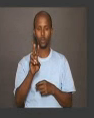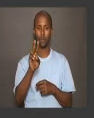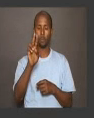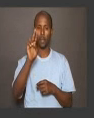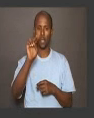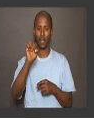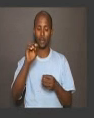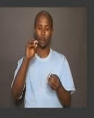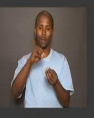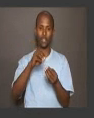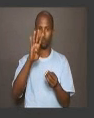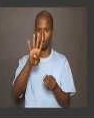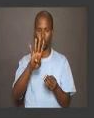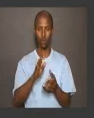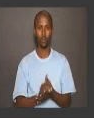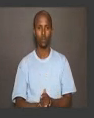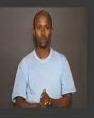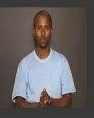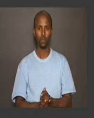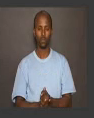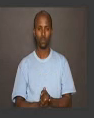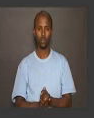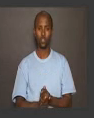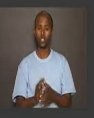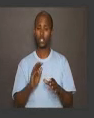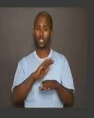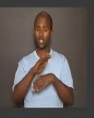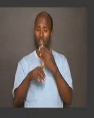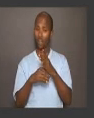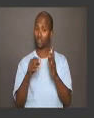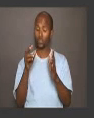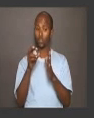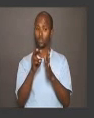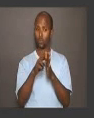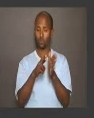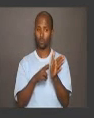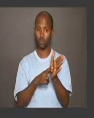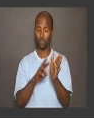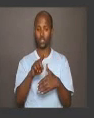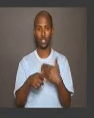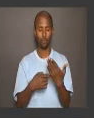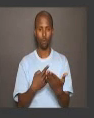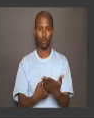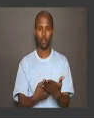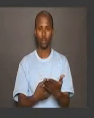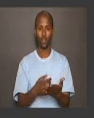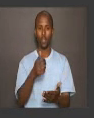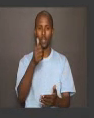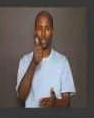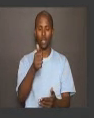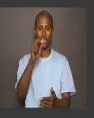n plus 4. The general term is therefore